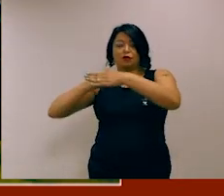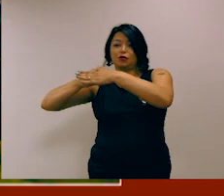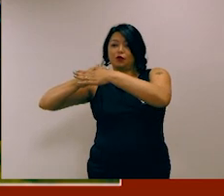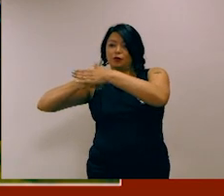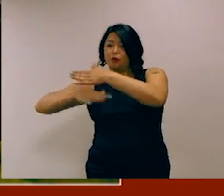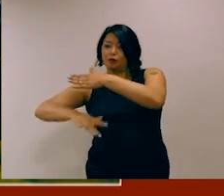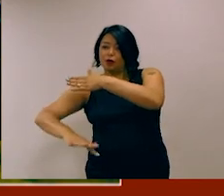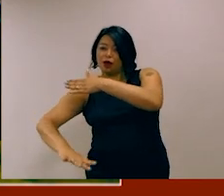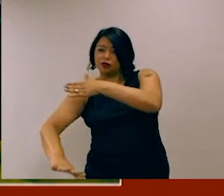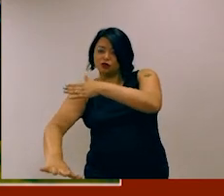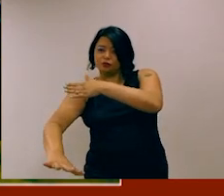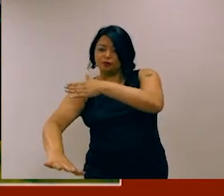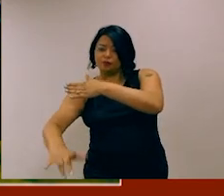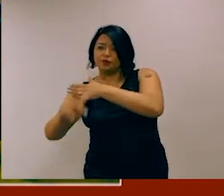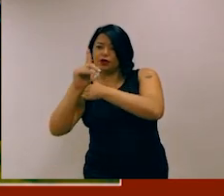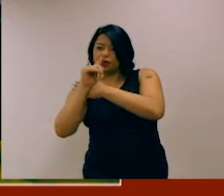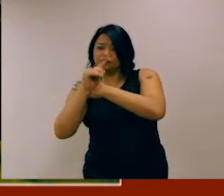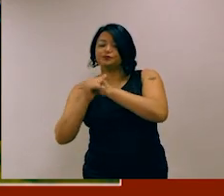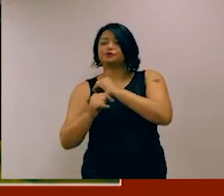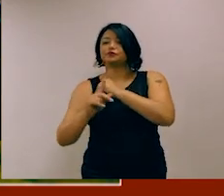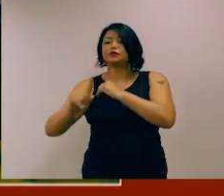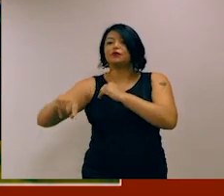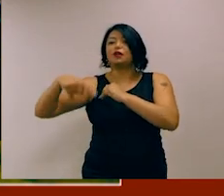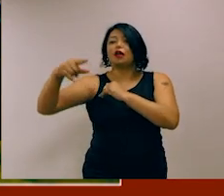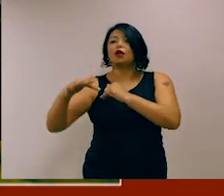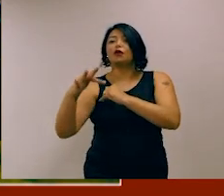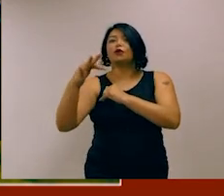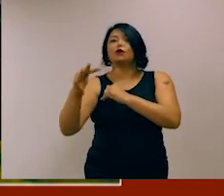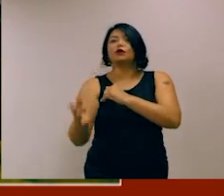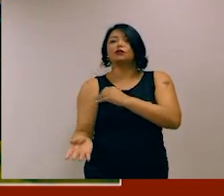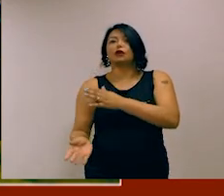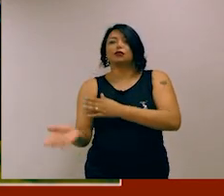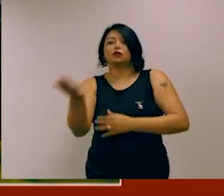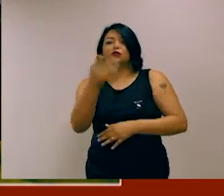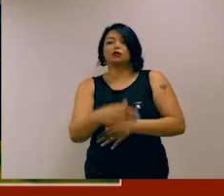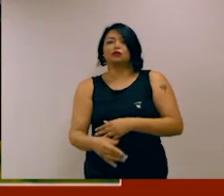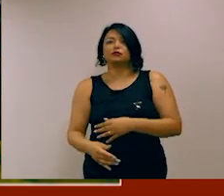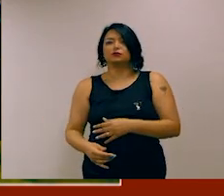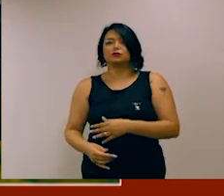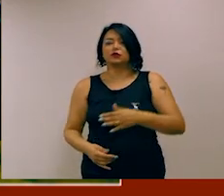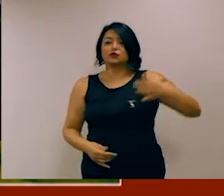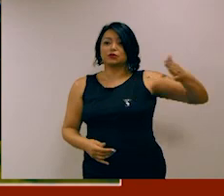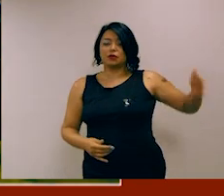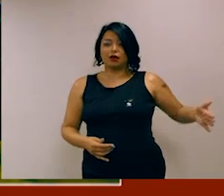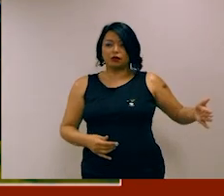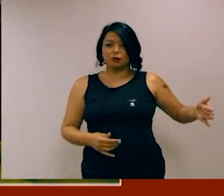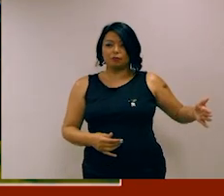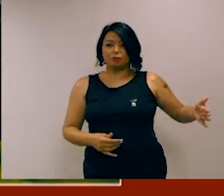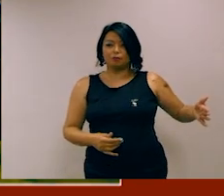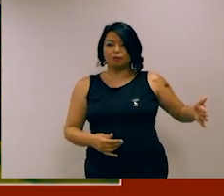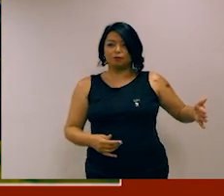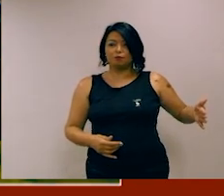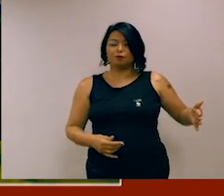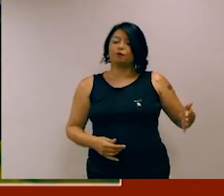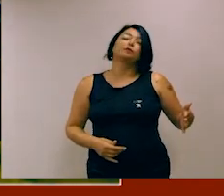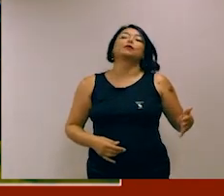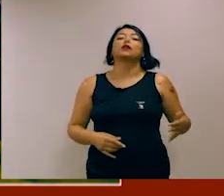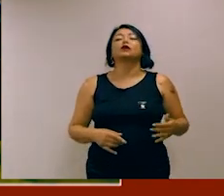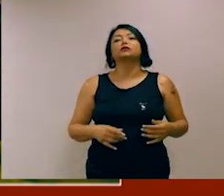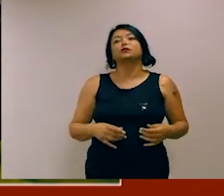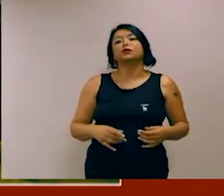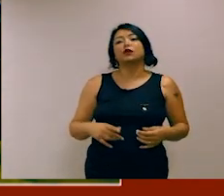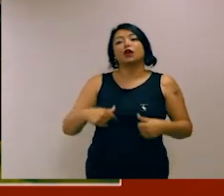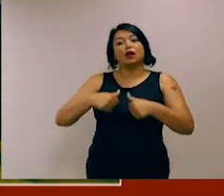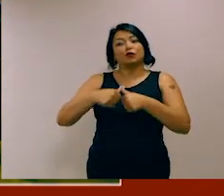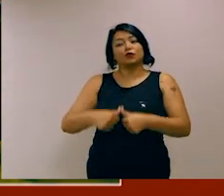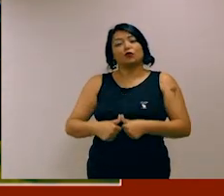On the right-hand side, you have the dam that burst, yes? And way there on the left-hand side, we have a water dam